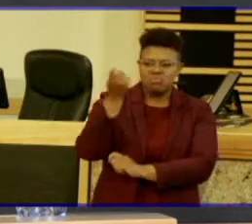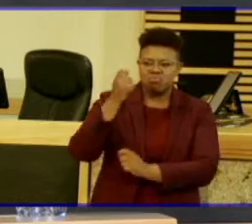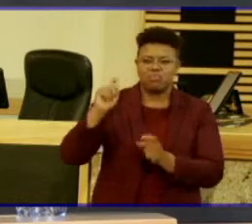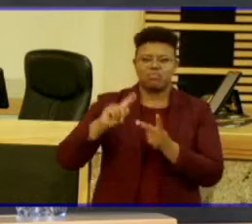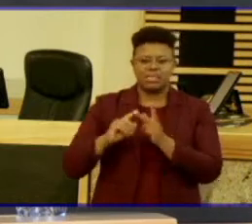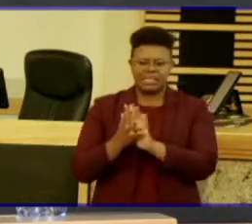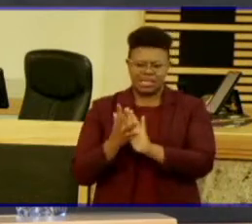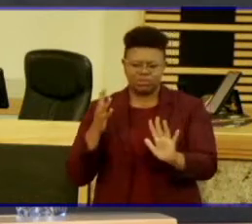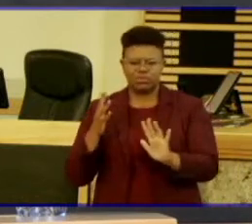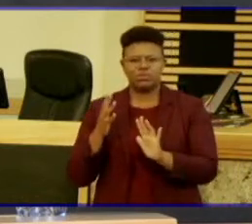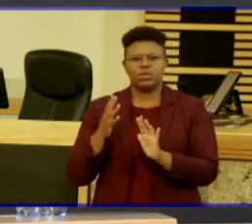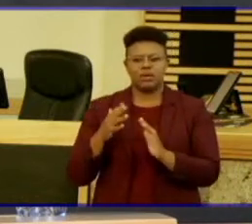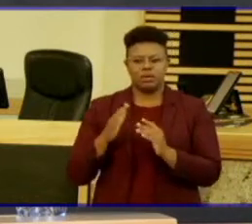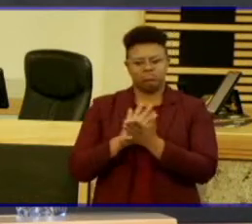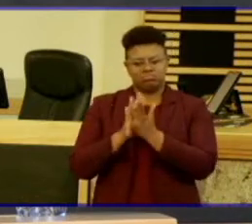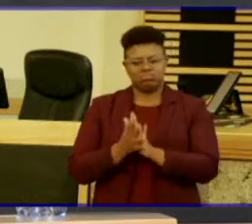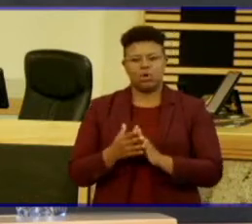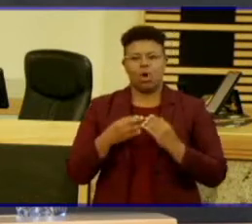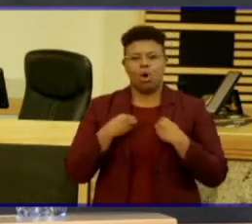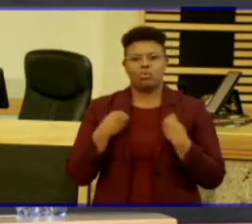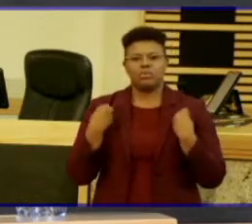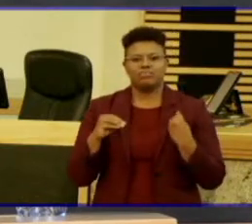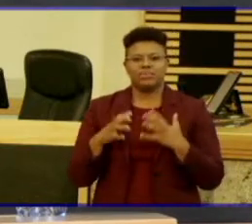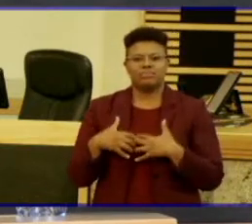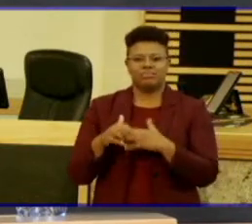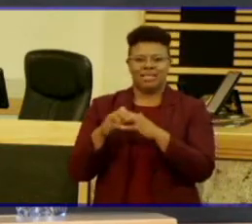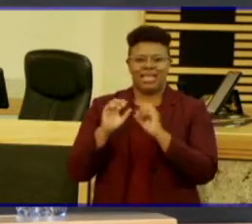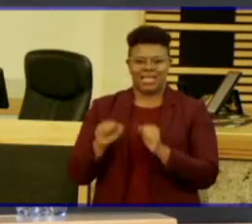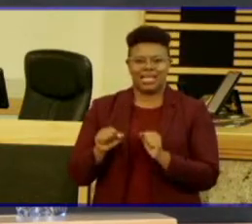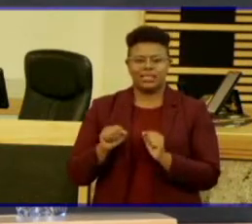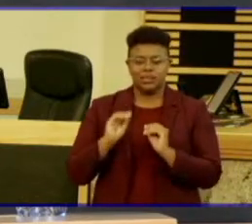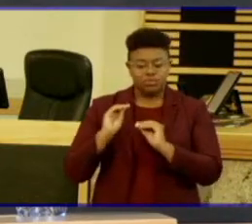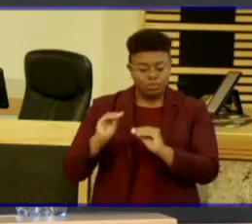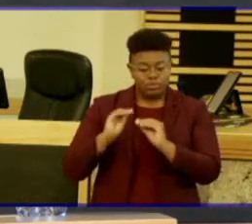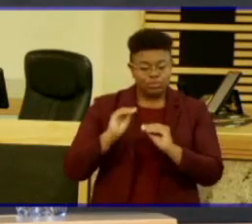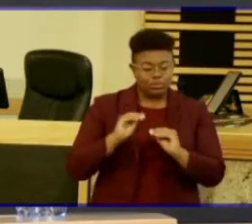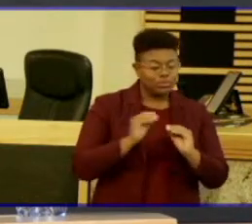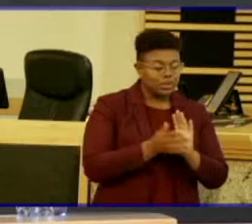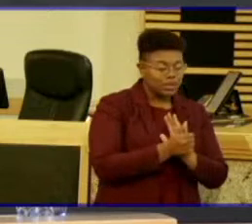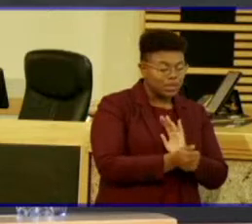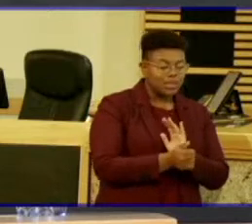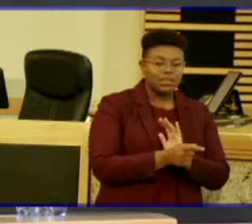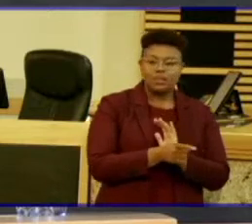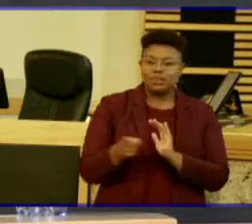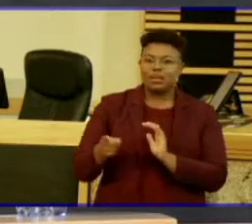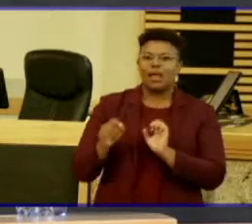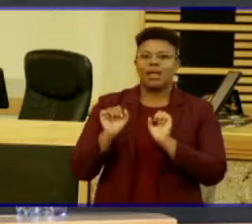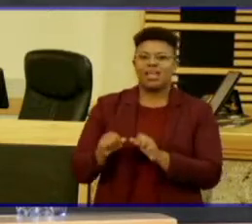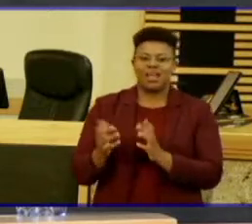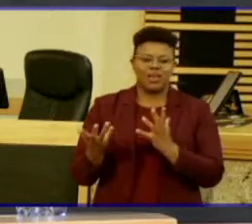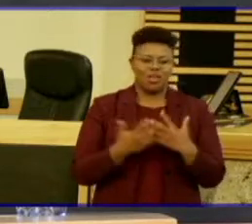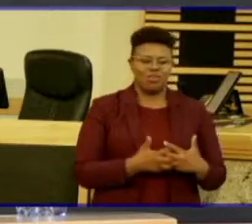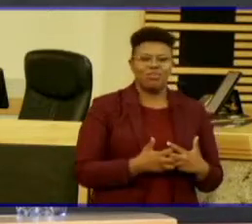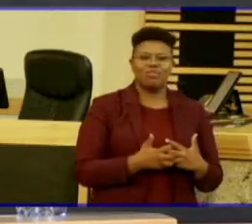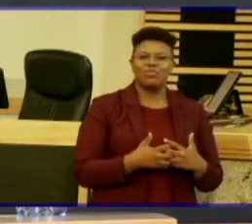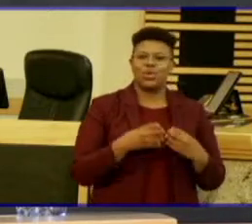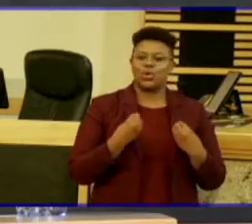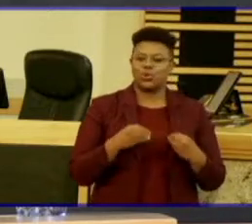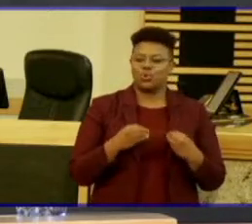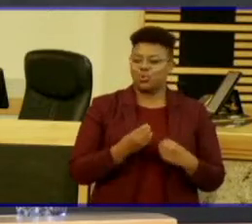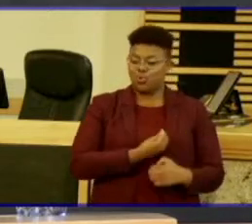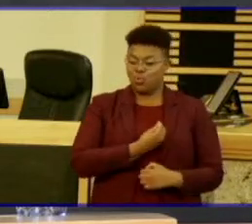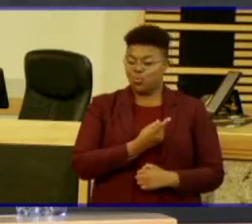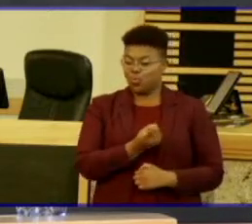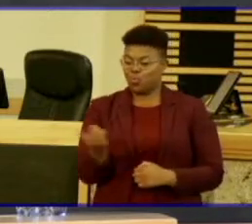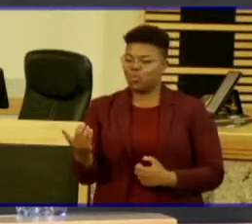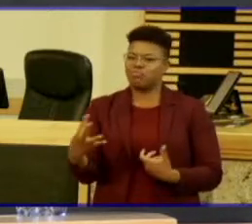hubs, entrepreneurship and development. This will require us to strengthen and centralize the coordination of youth development in the